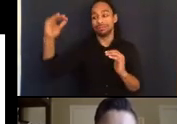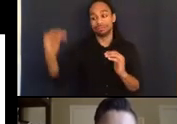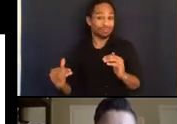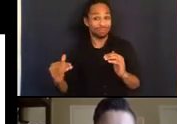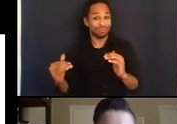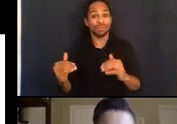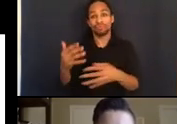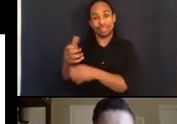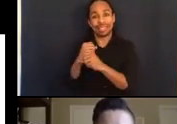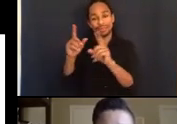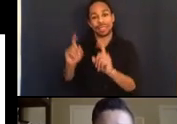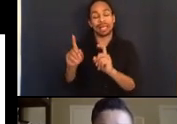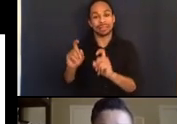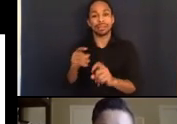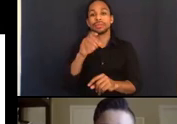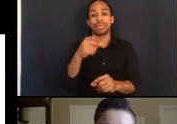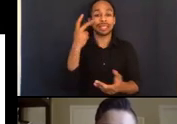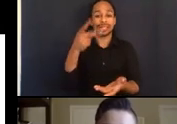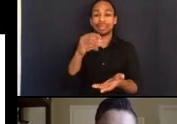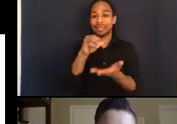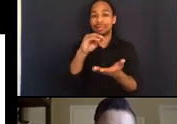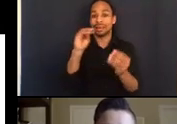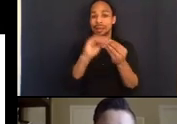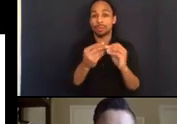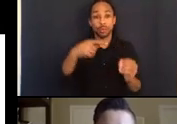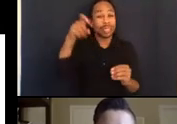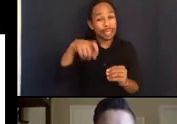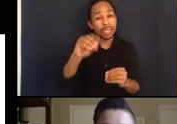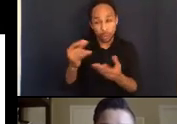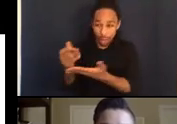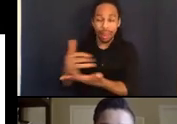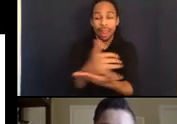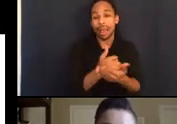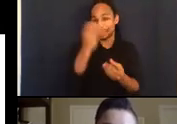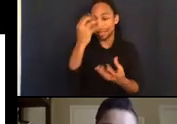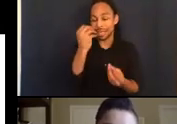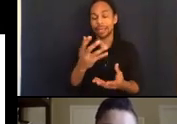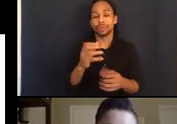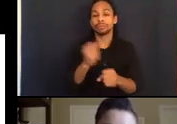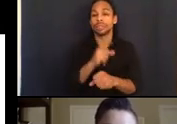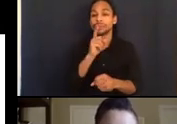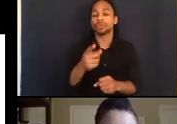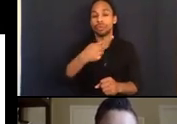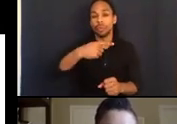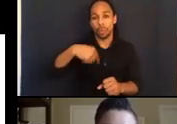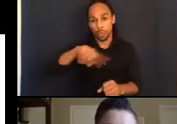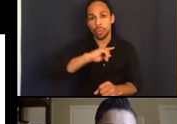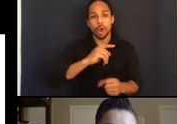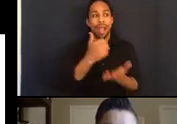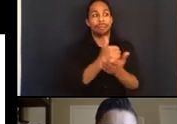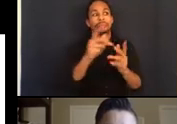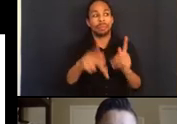what disparities exist so that we can create interventions in real time, be able to use that data to do advocacy on